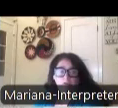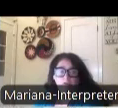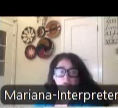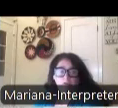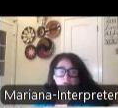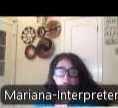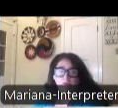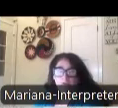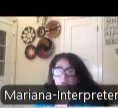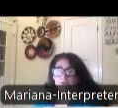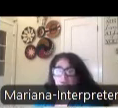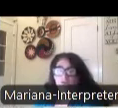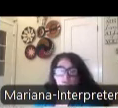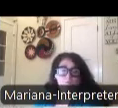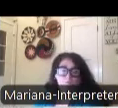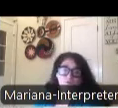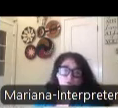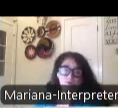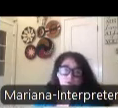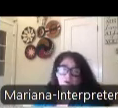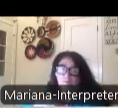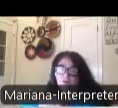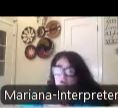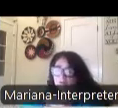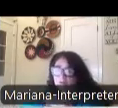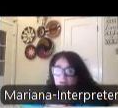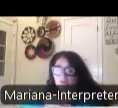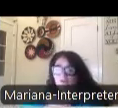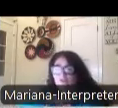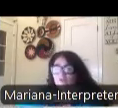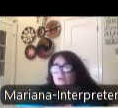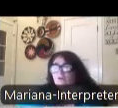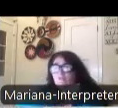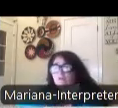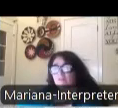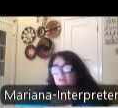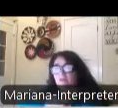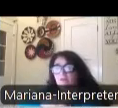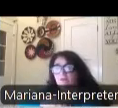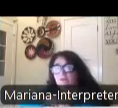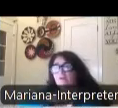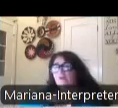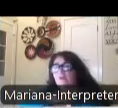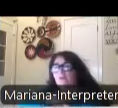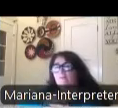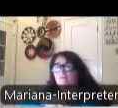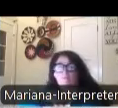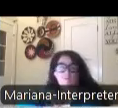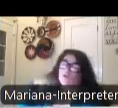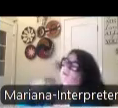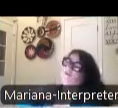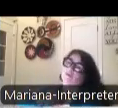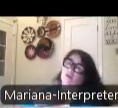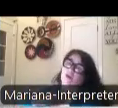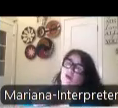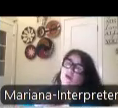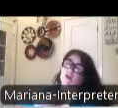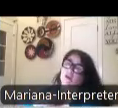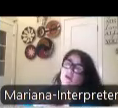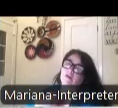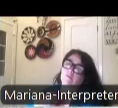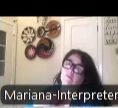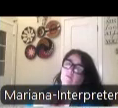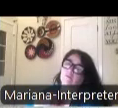worst case scenario in arc future in a warmer climate, the very wettest 30-day period in what was essentially the wettest winter we've